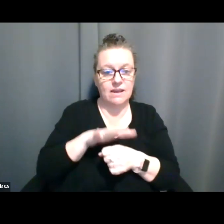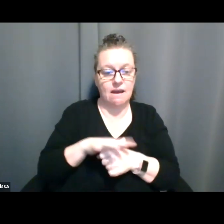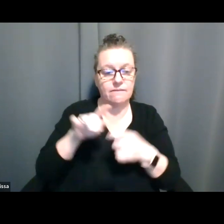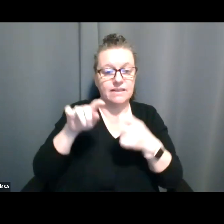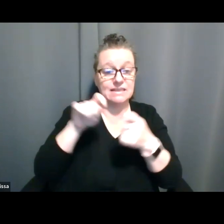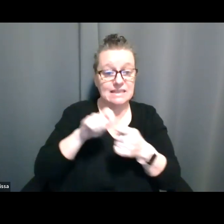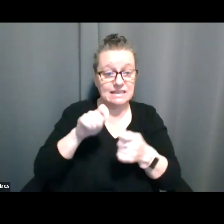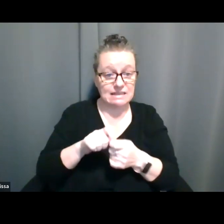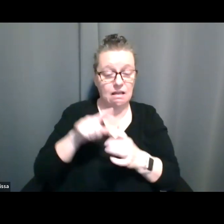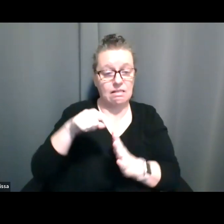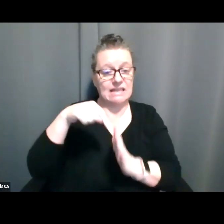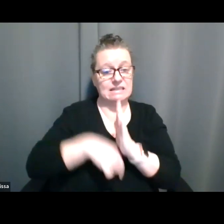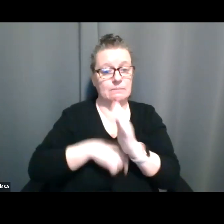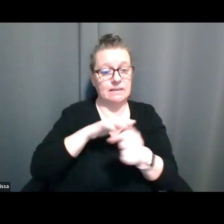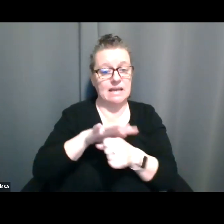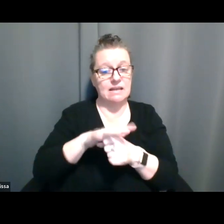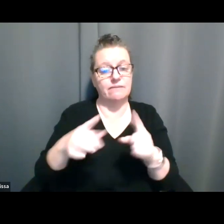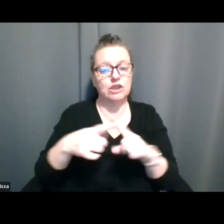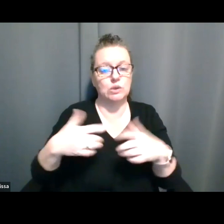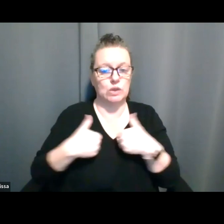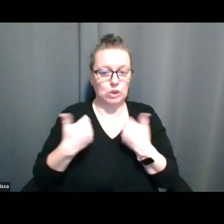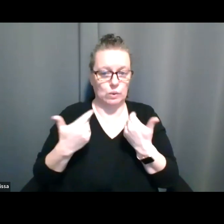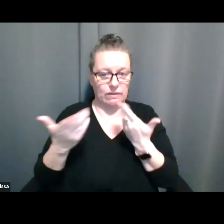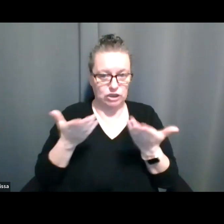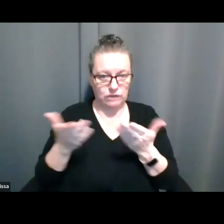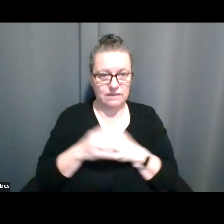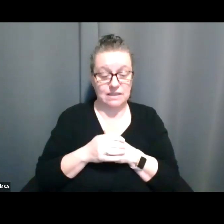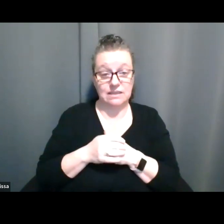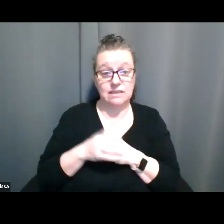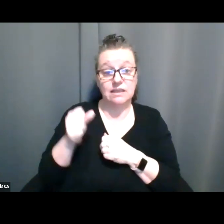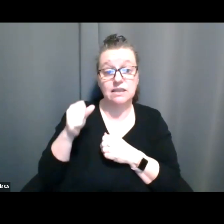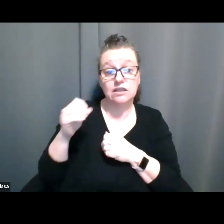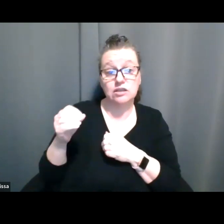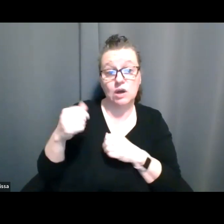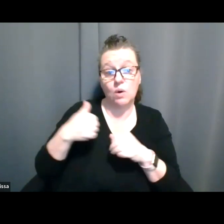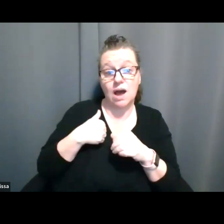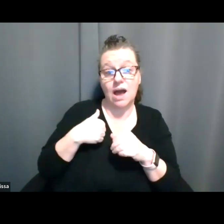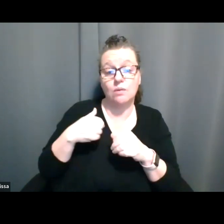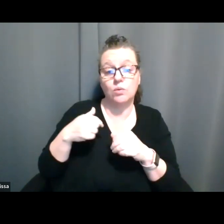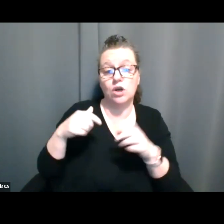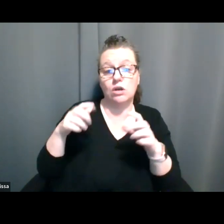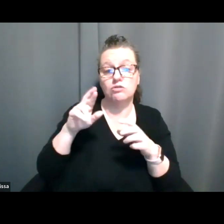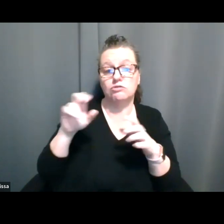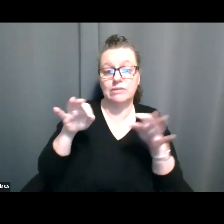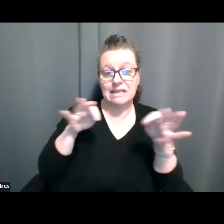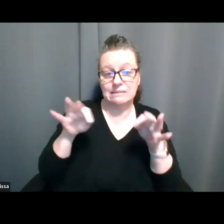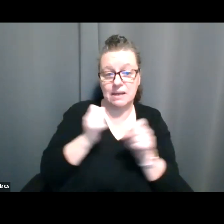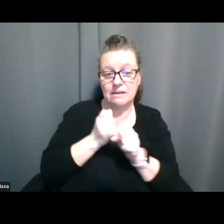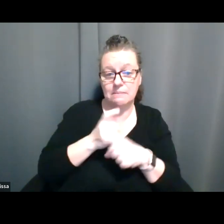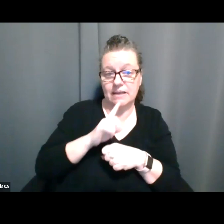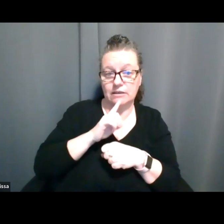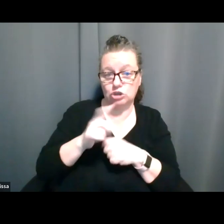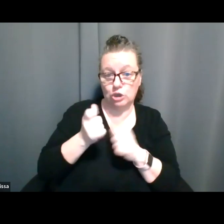detail and deeply enough to youth services. So maybe I'll just reiterate and make sure